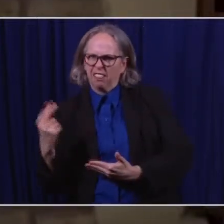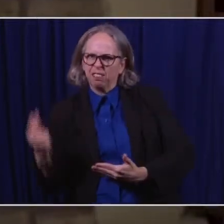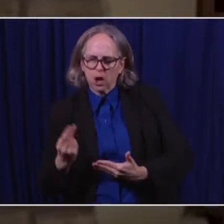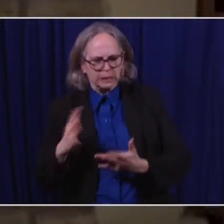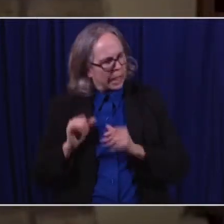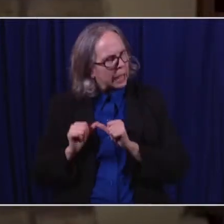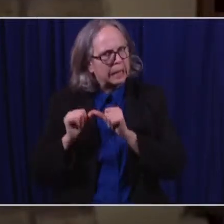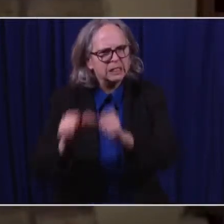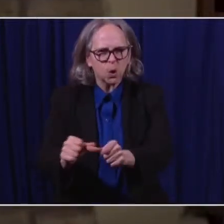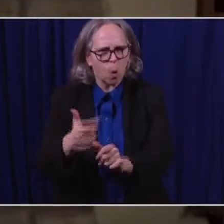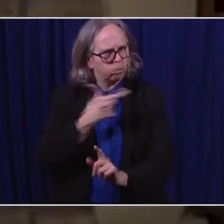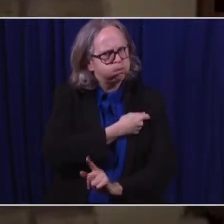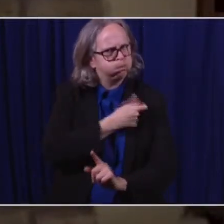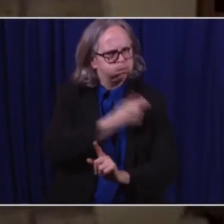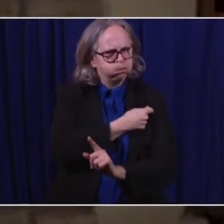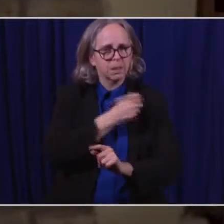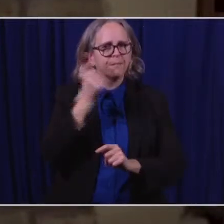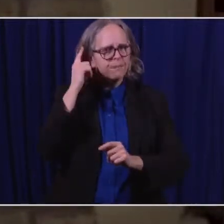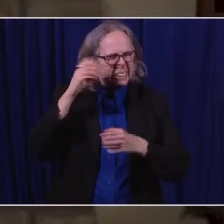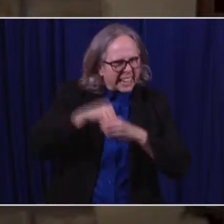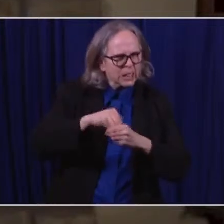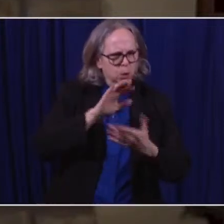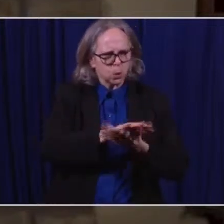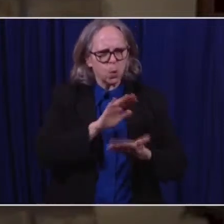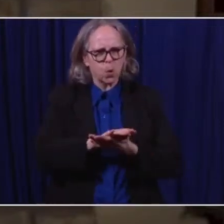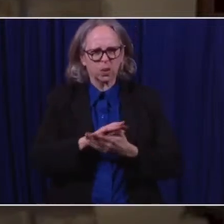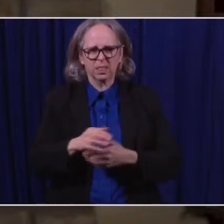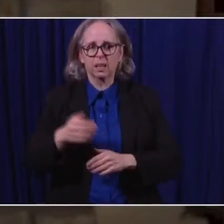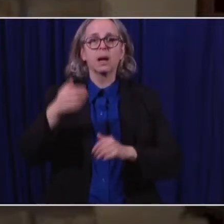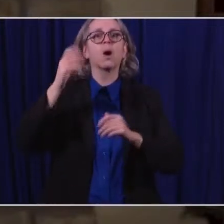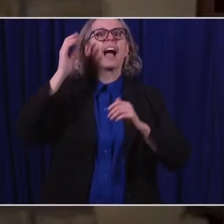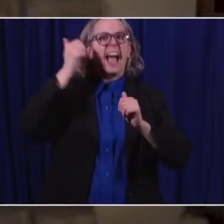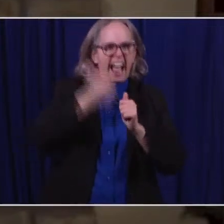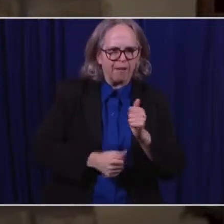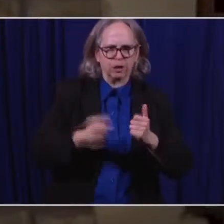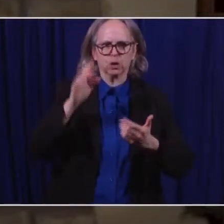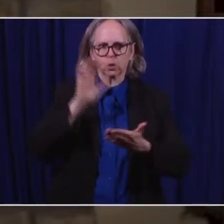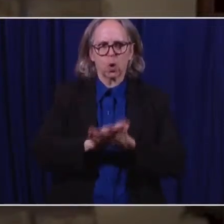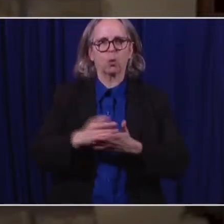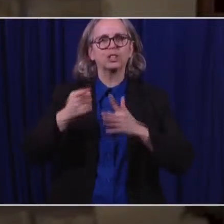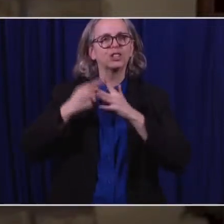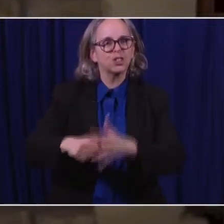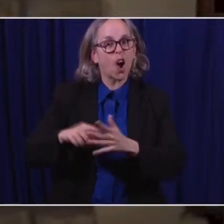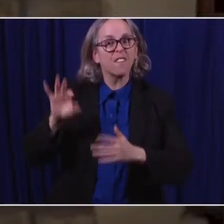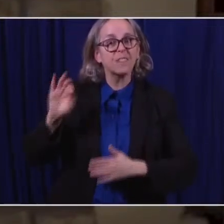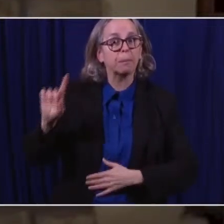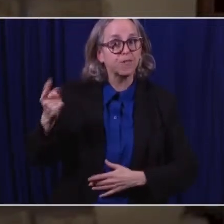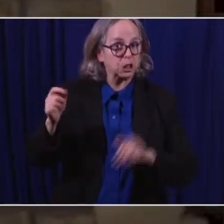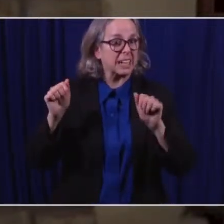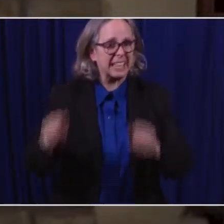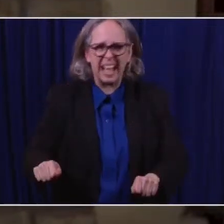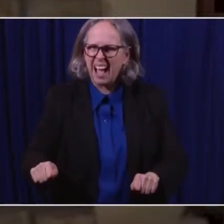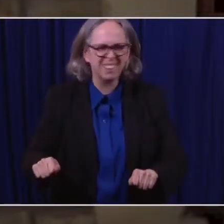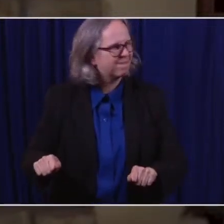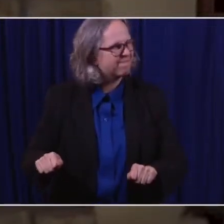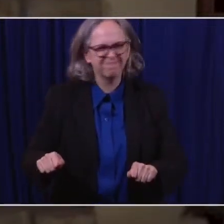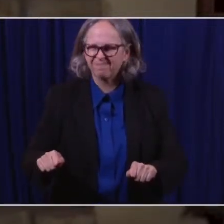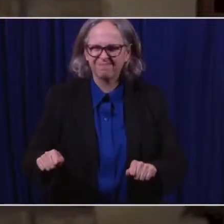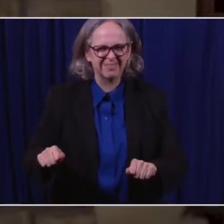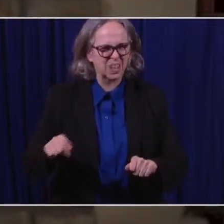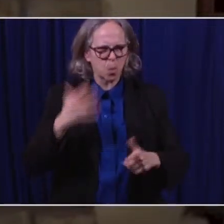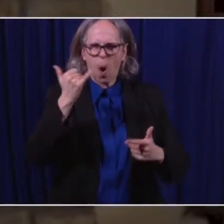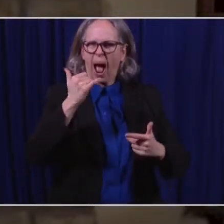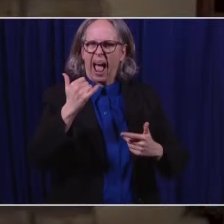be able to be started on February 1. We do not have enough vaccine. We have to take it as we get it in week after